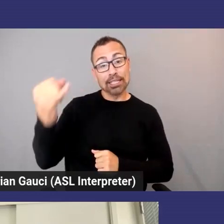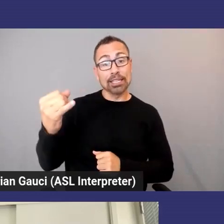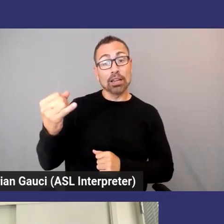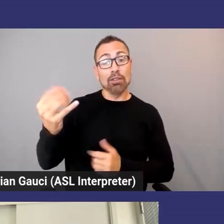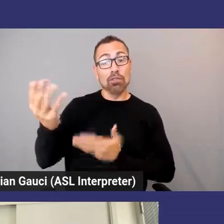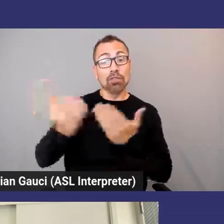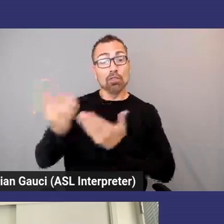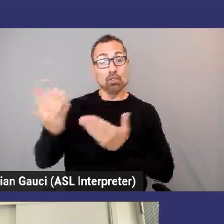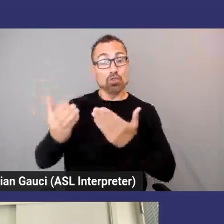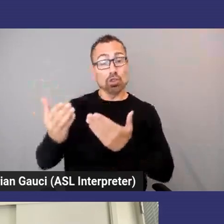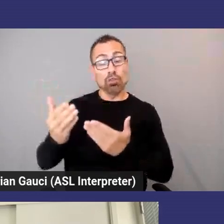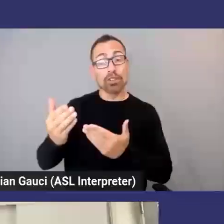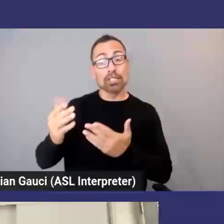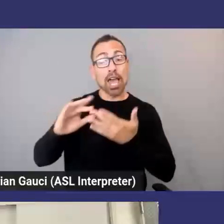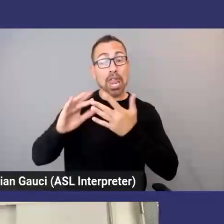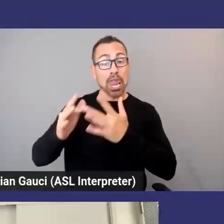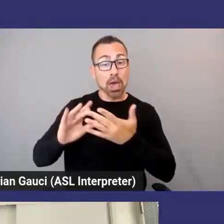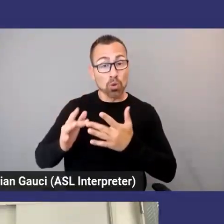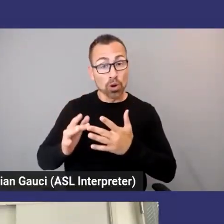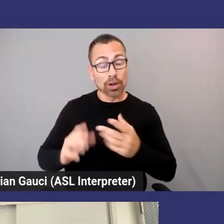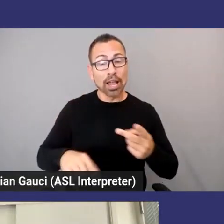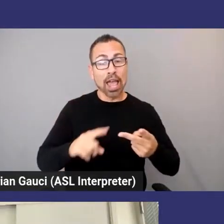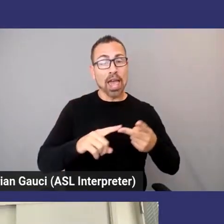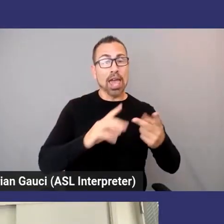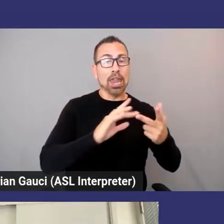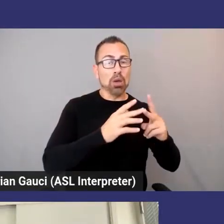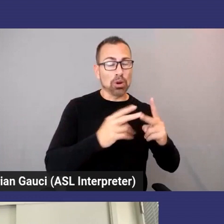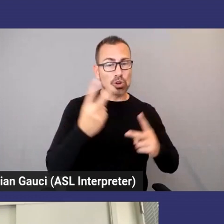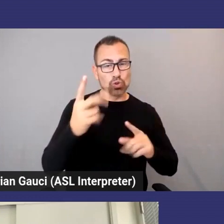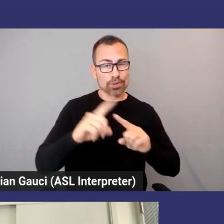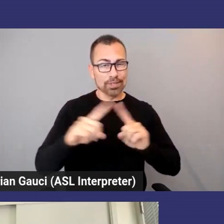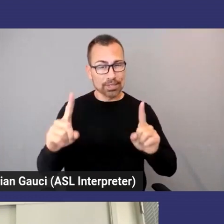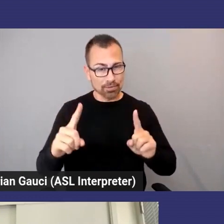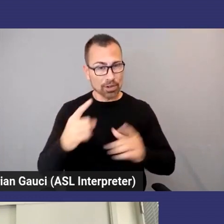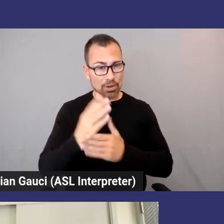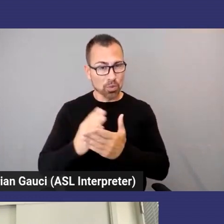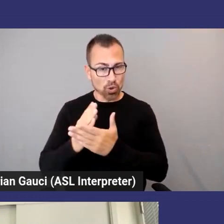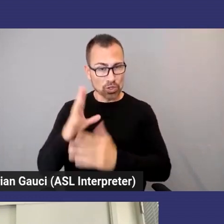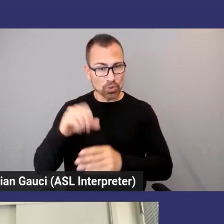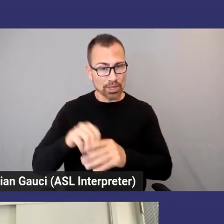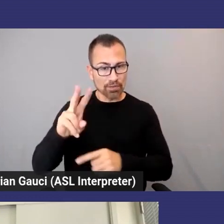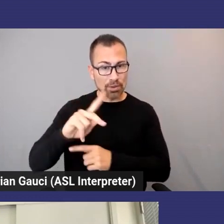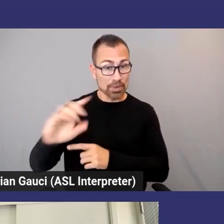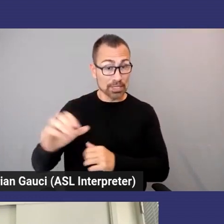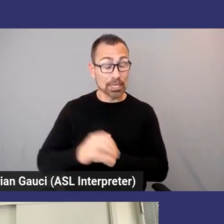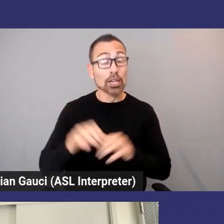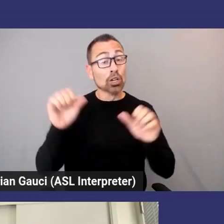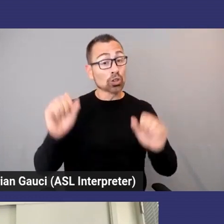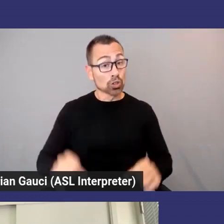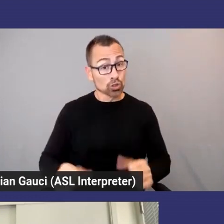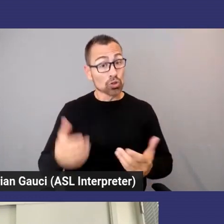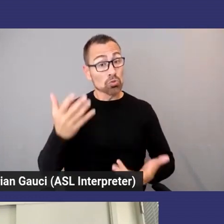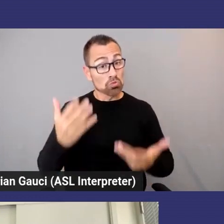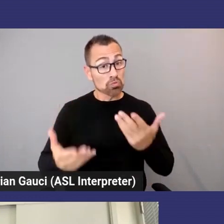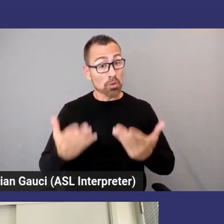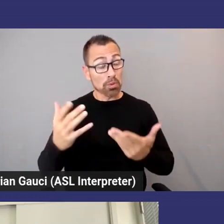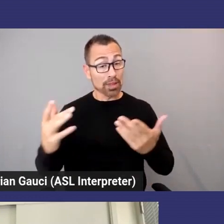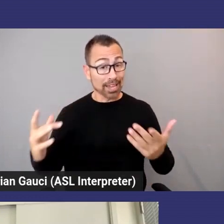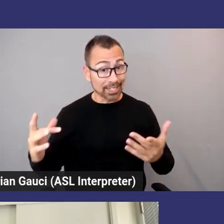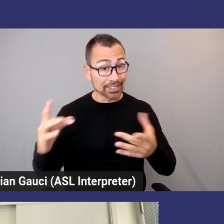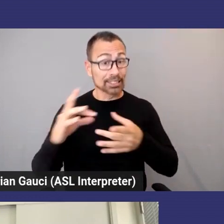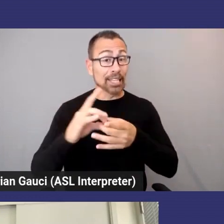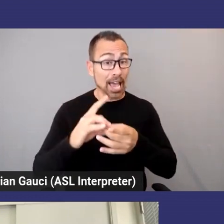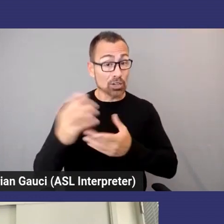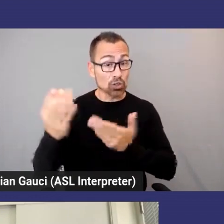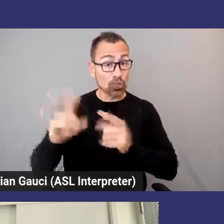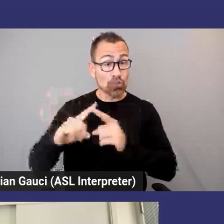Lattice. And what he's referring to is, could I probably attach a service from a different region to my local one?